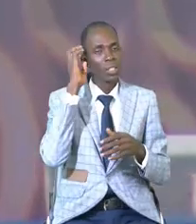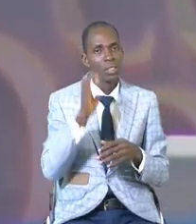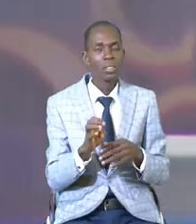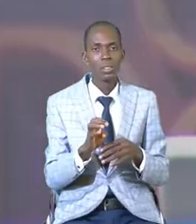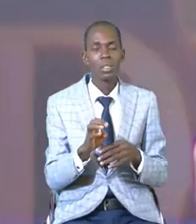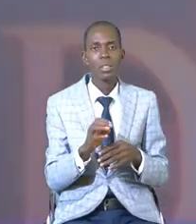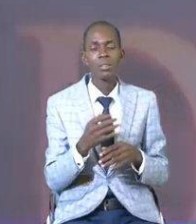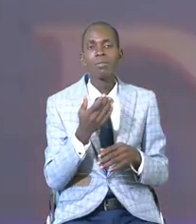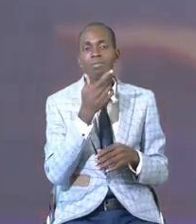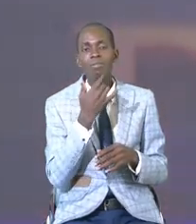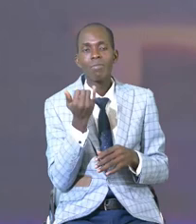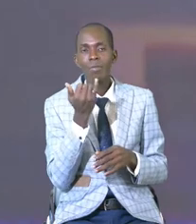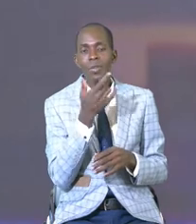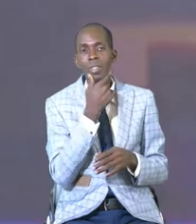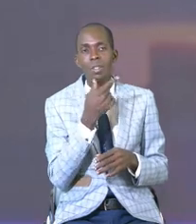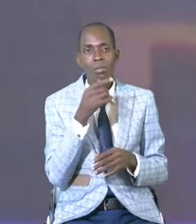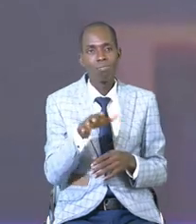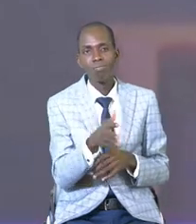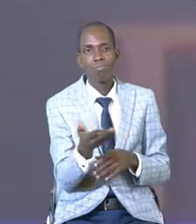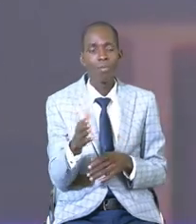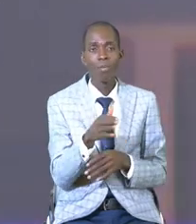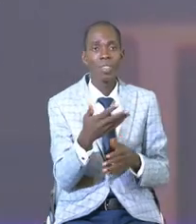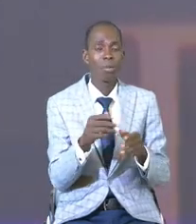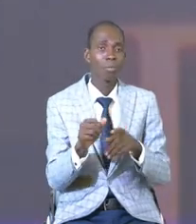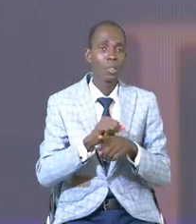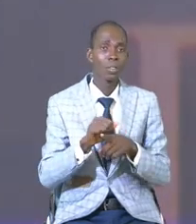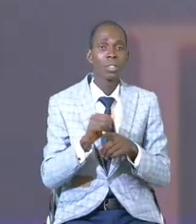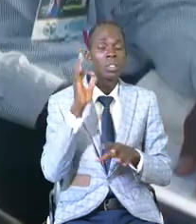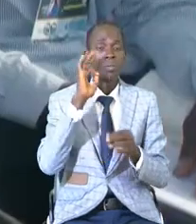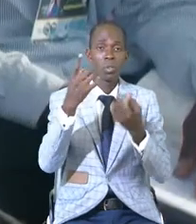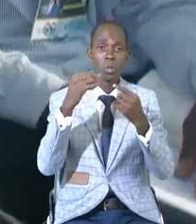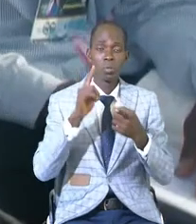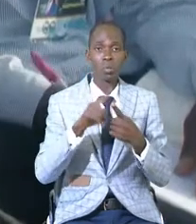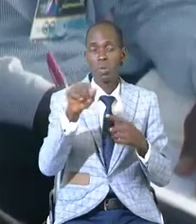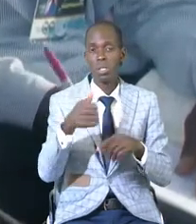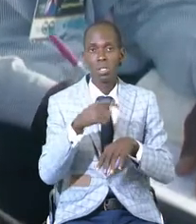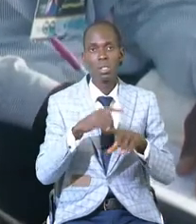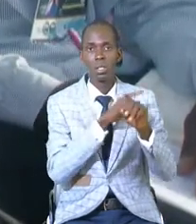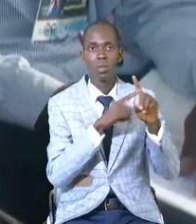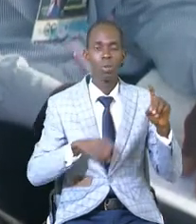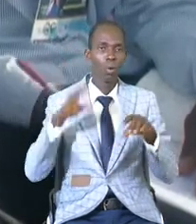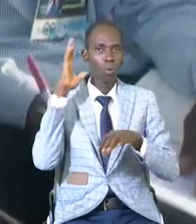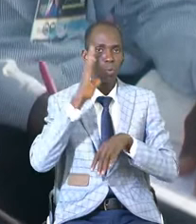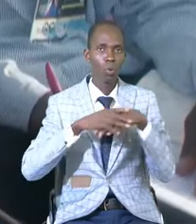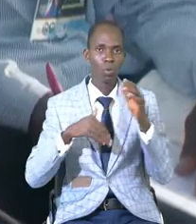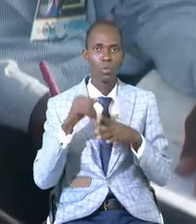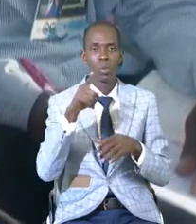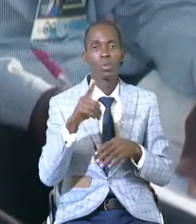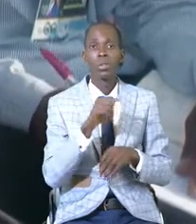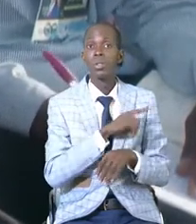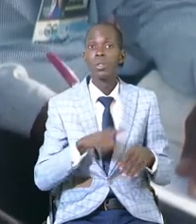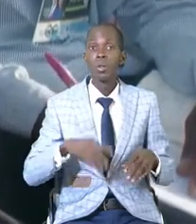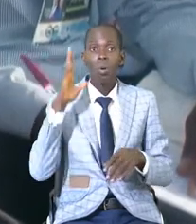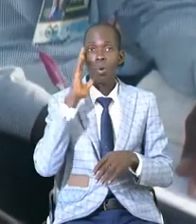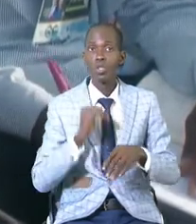if he gets to you anytime, the Lord will succor you. The Lord will support you.